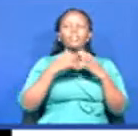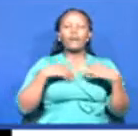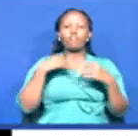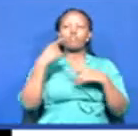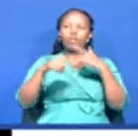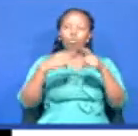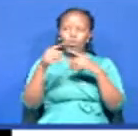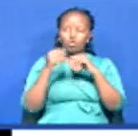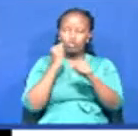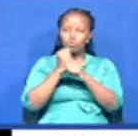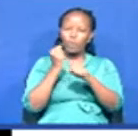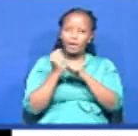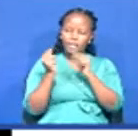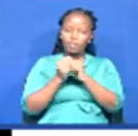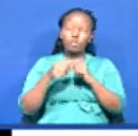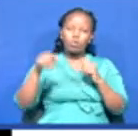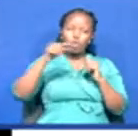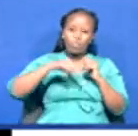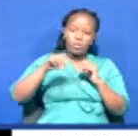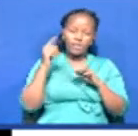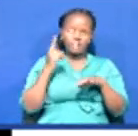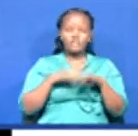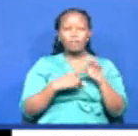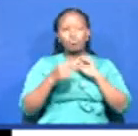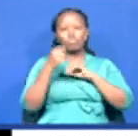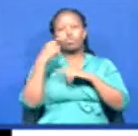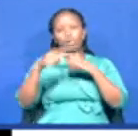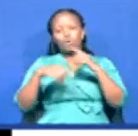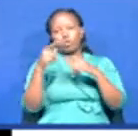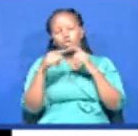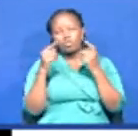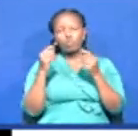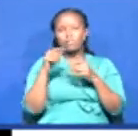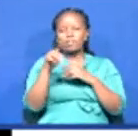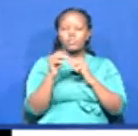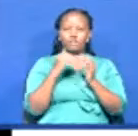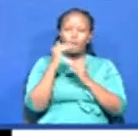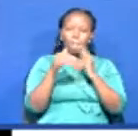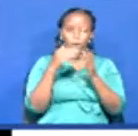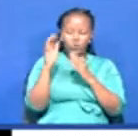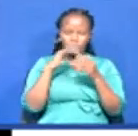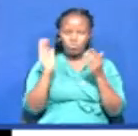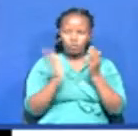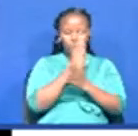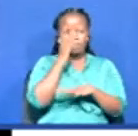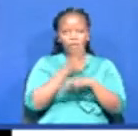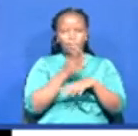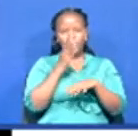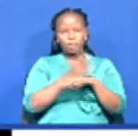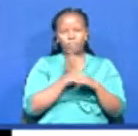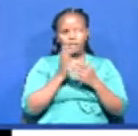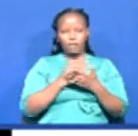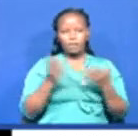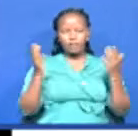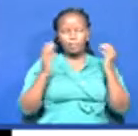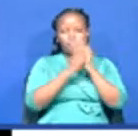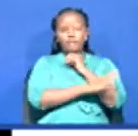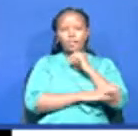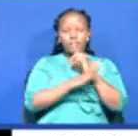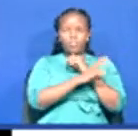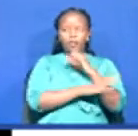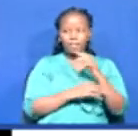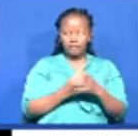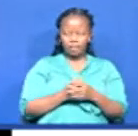we undertake the combating of counterfeits in the country. Mr.